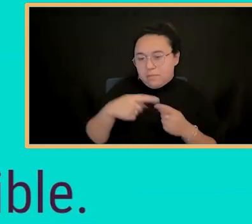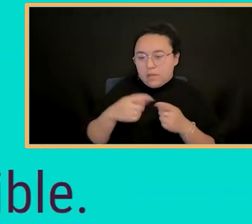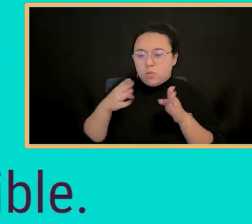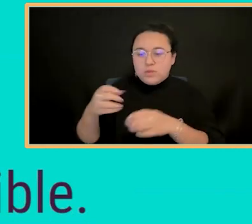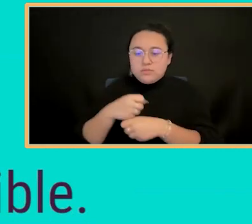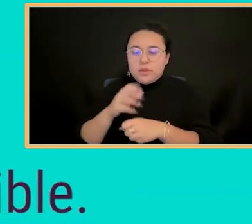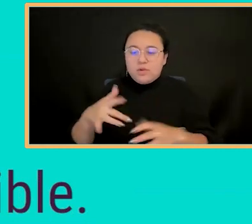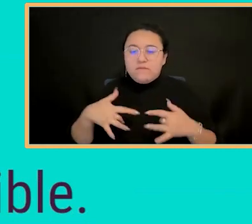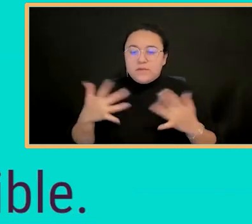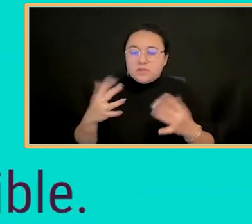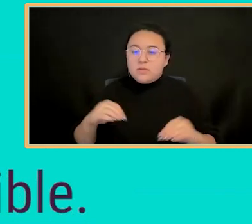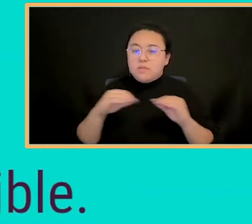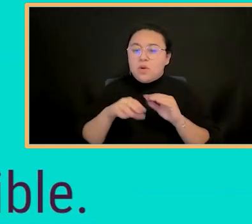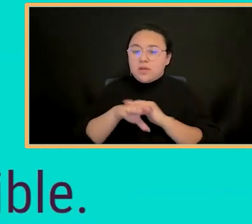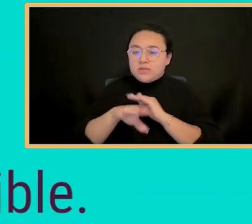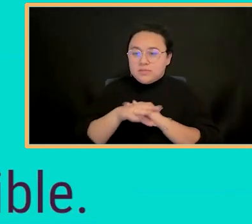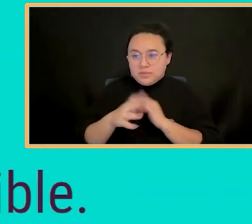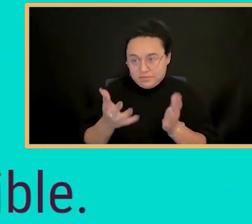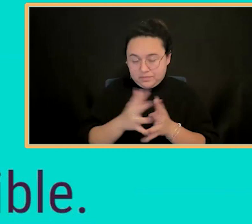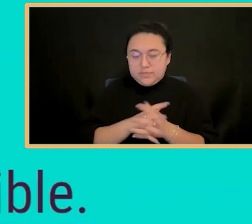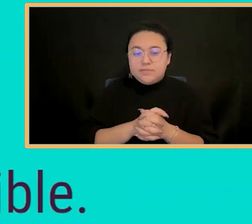make your events more accessible.